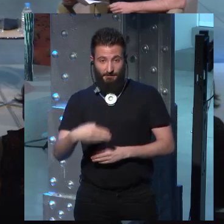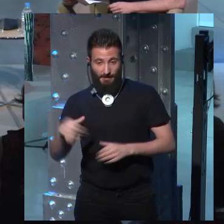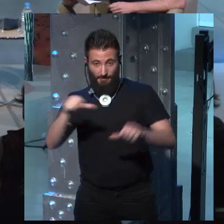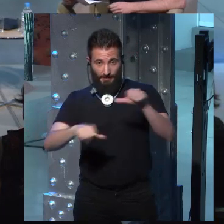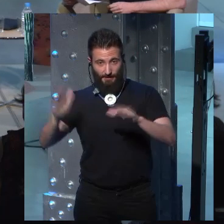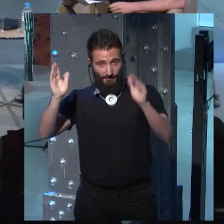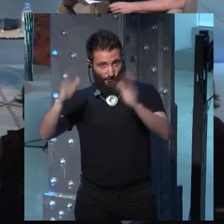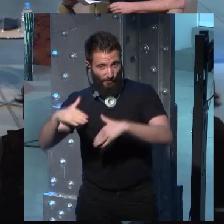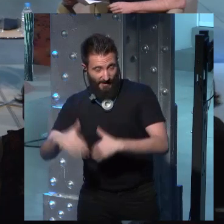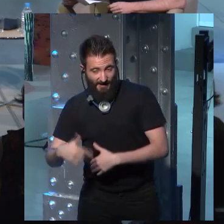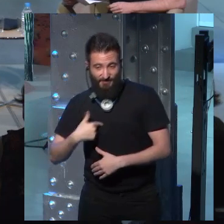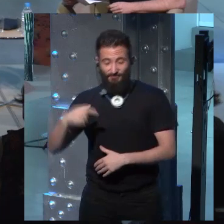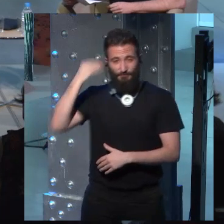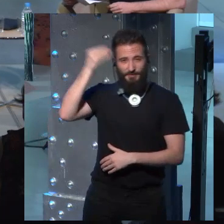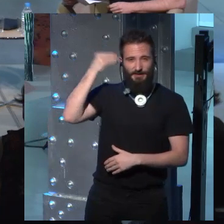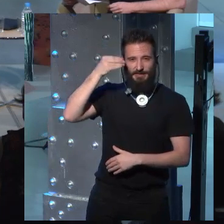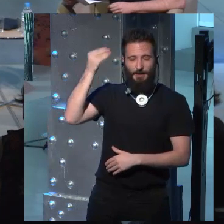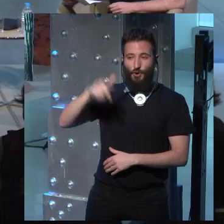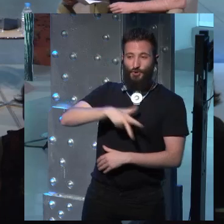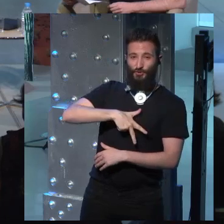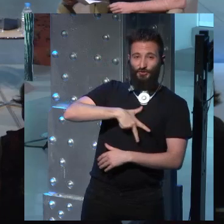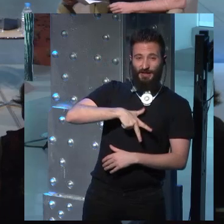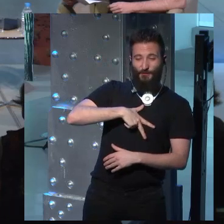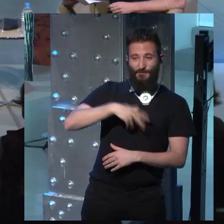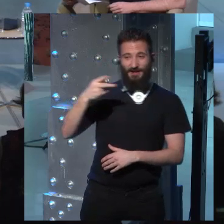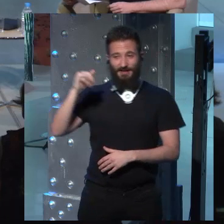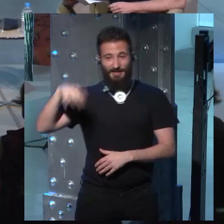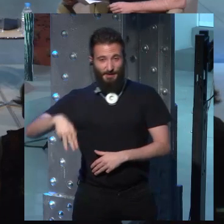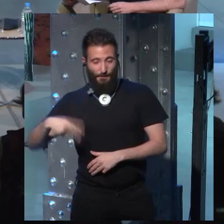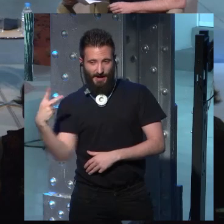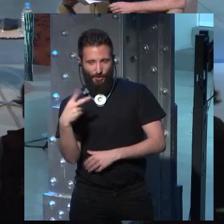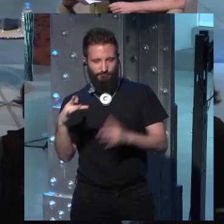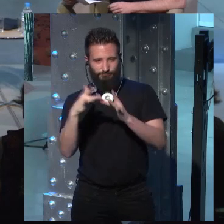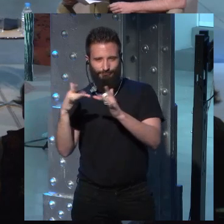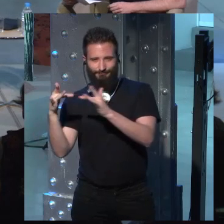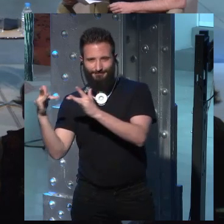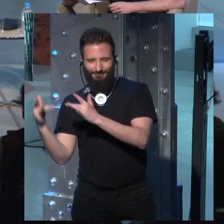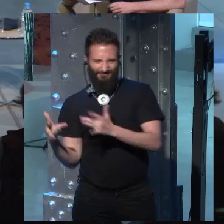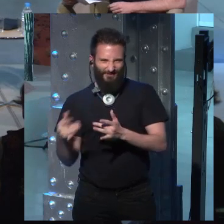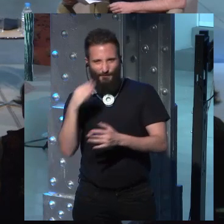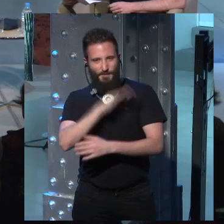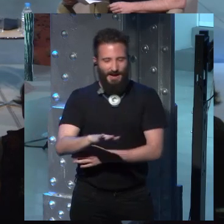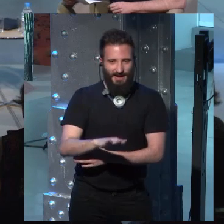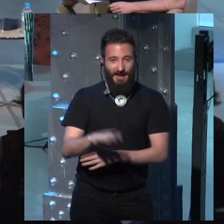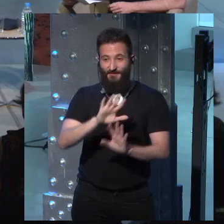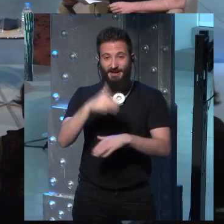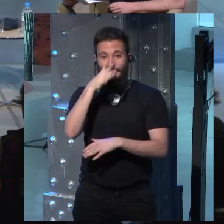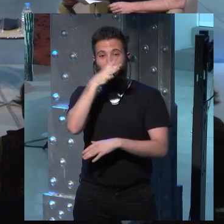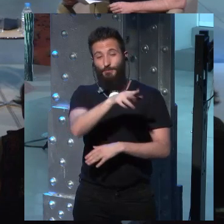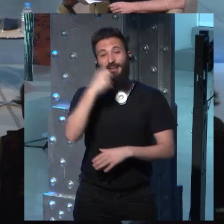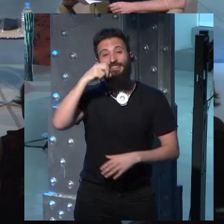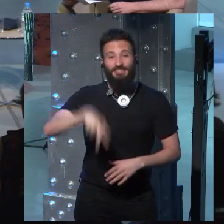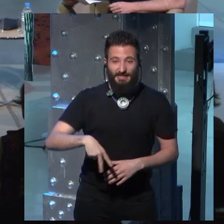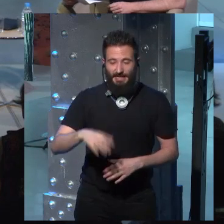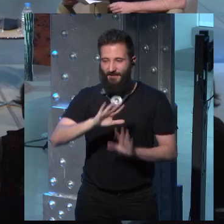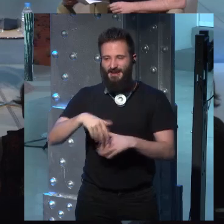Kim did not exist in Breaking Bad, so we can deduct that the relationship between you two is not going to end